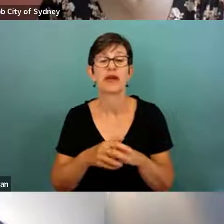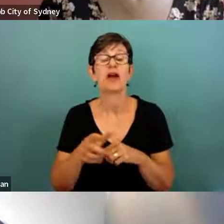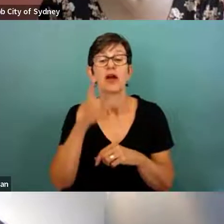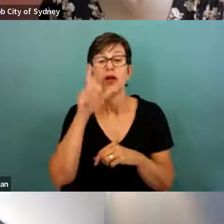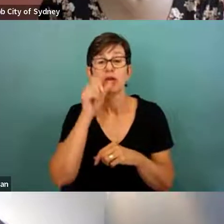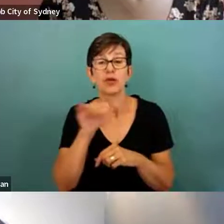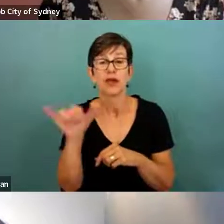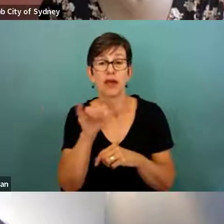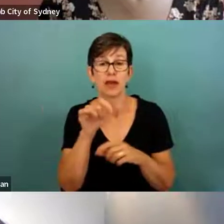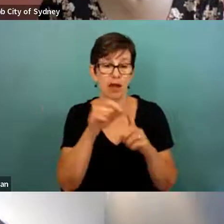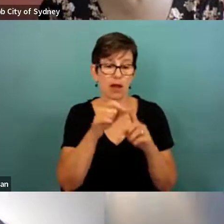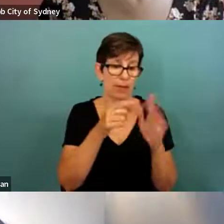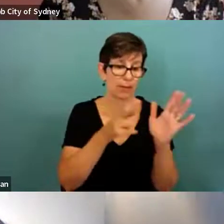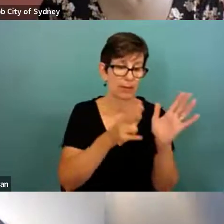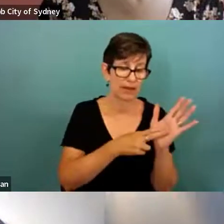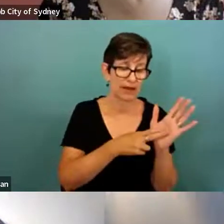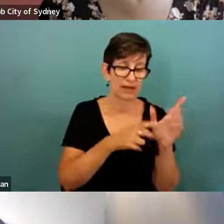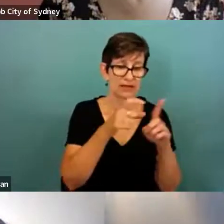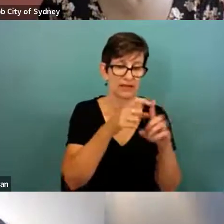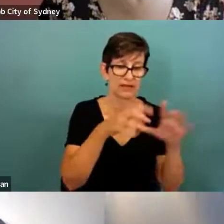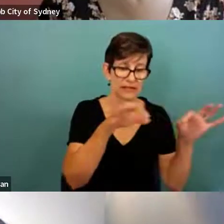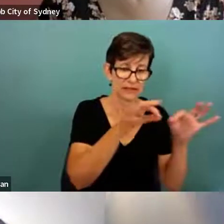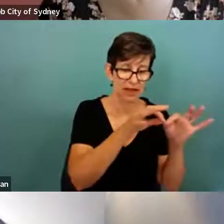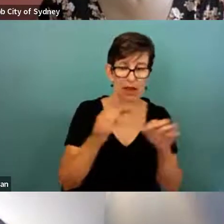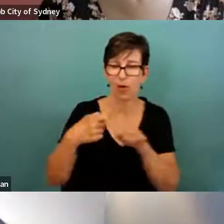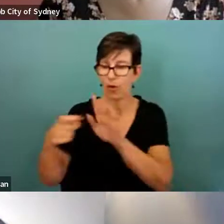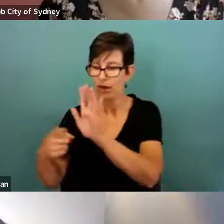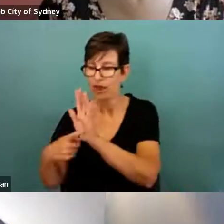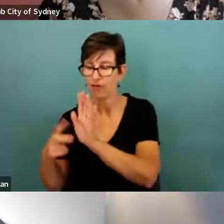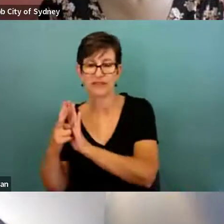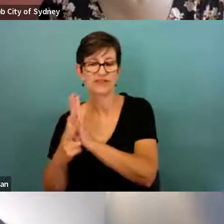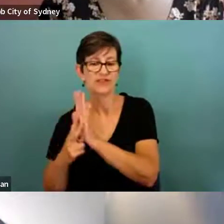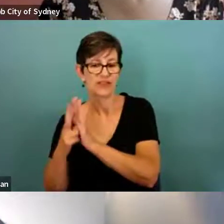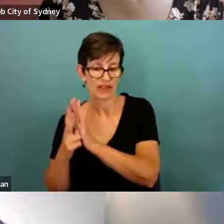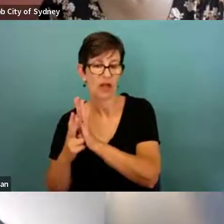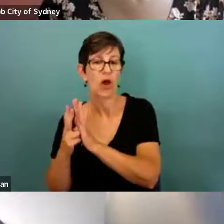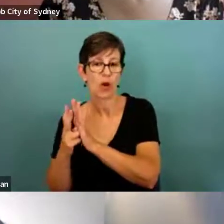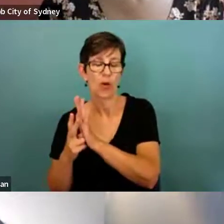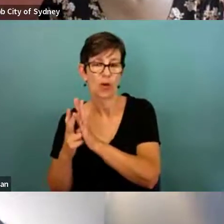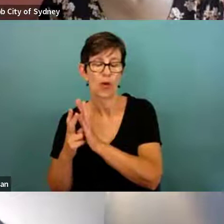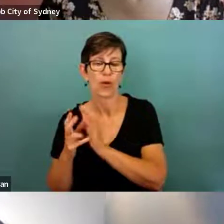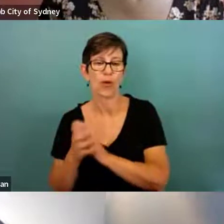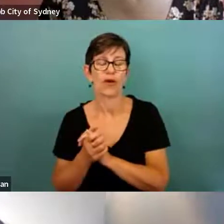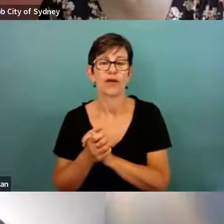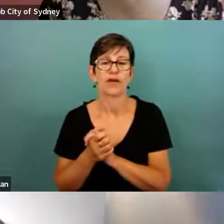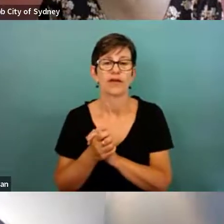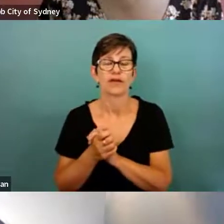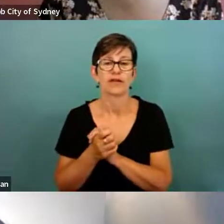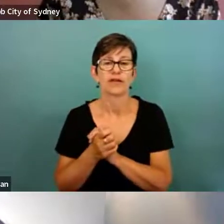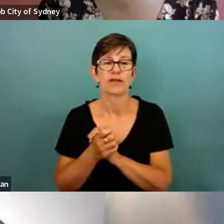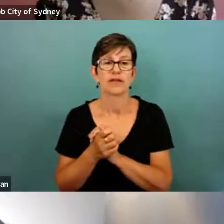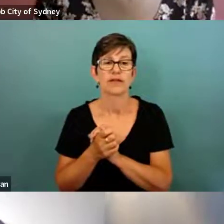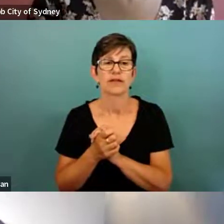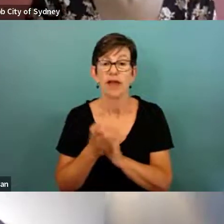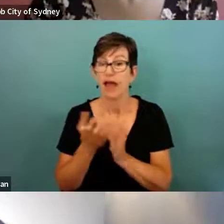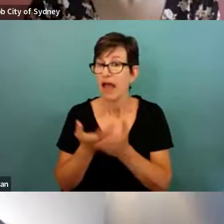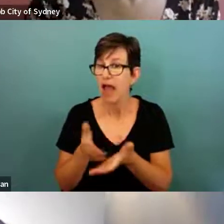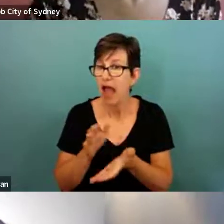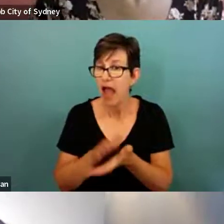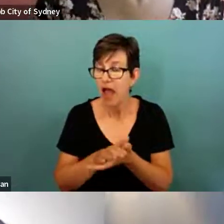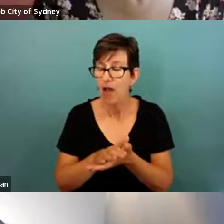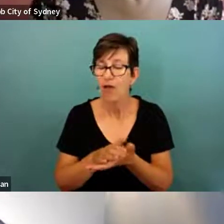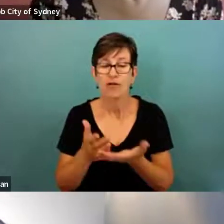either Della or Kerry's video throughout the session. And you can do that with